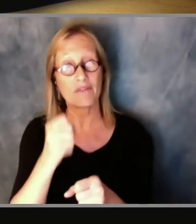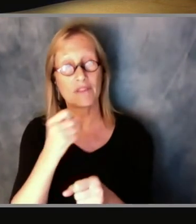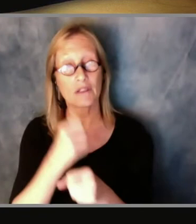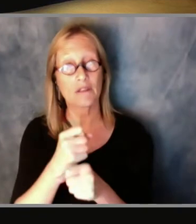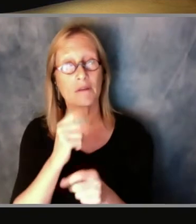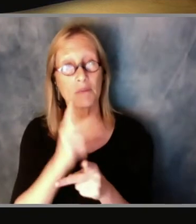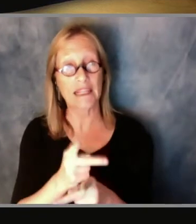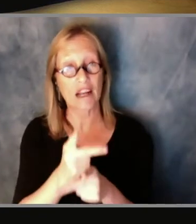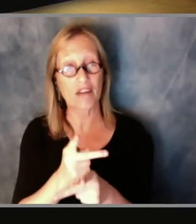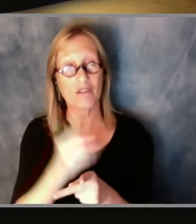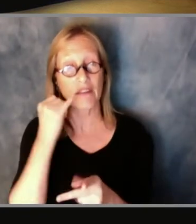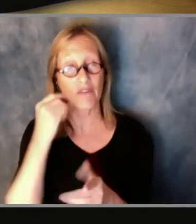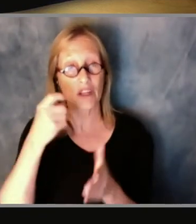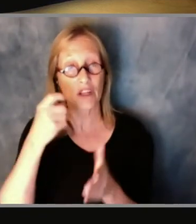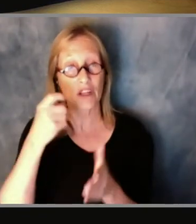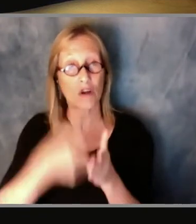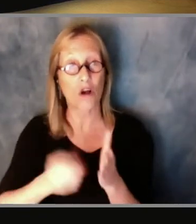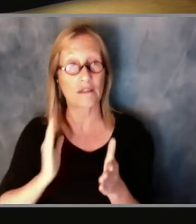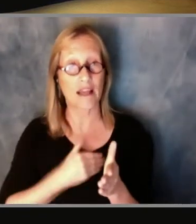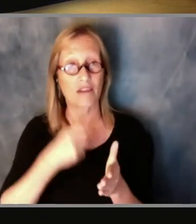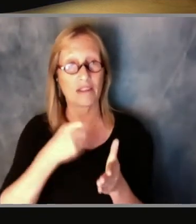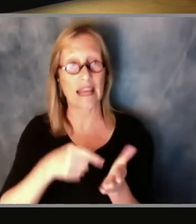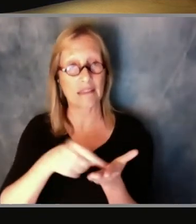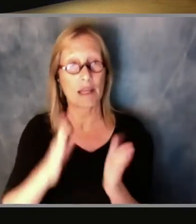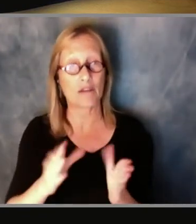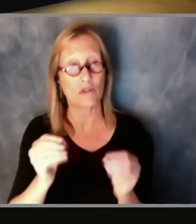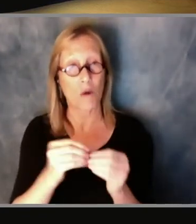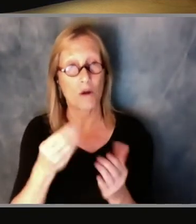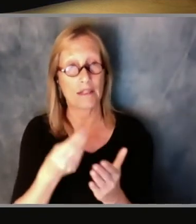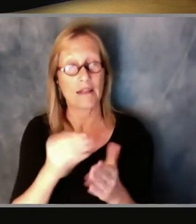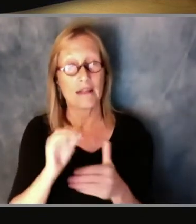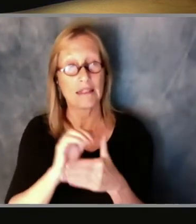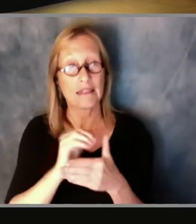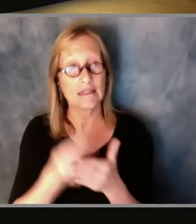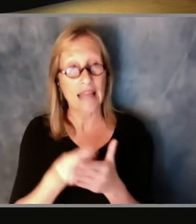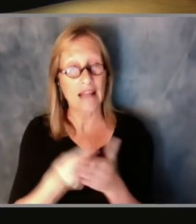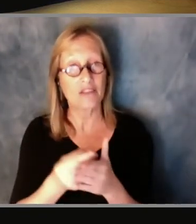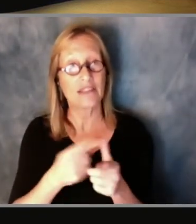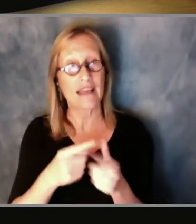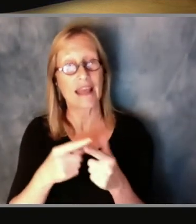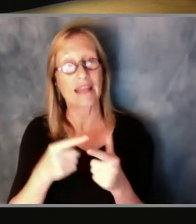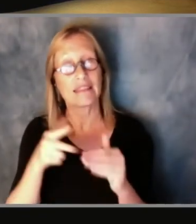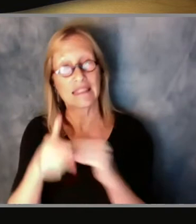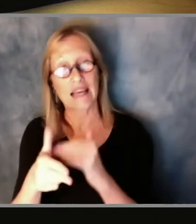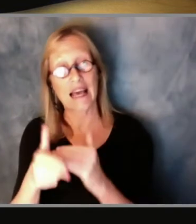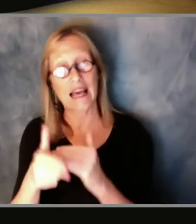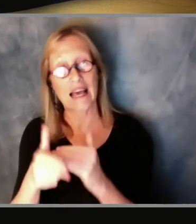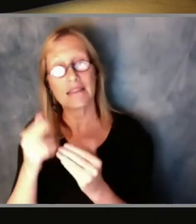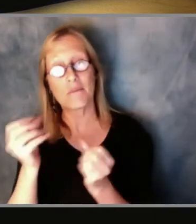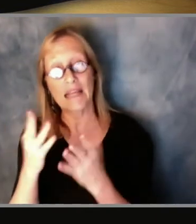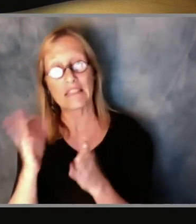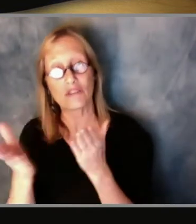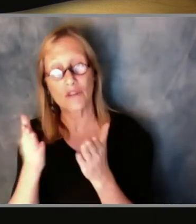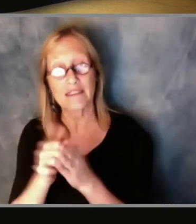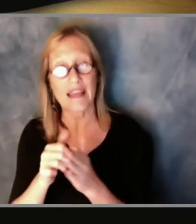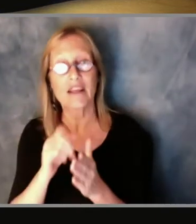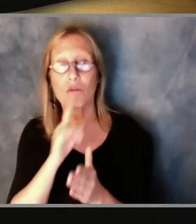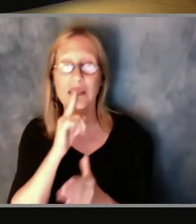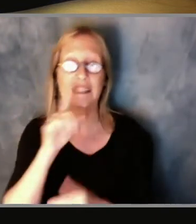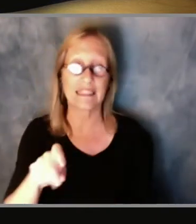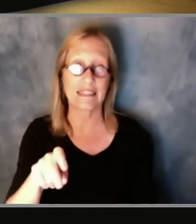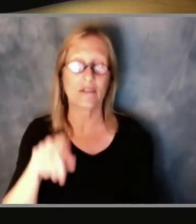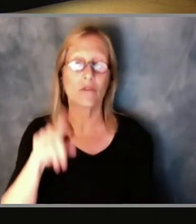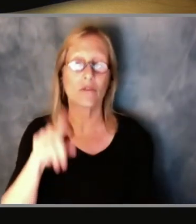taxpayers more dollars and take away from services that are much needed. We need to support mental